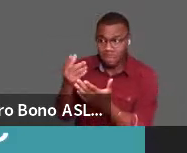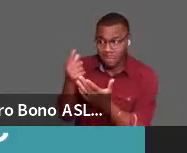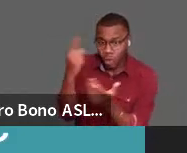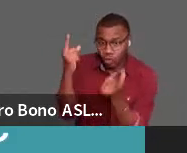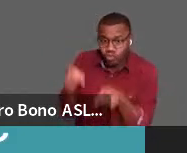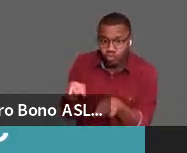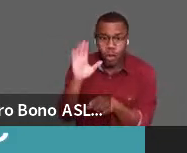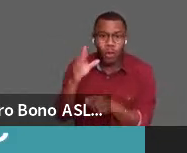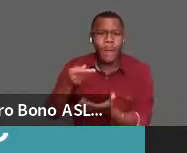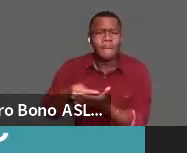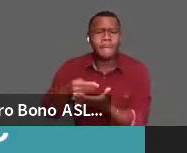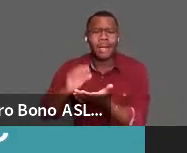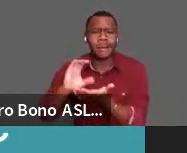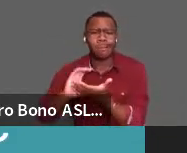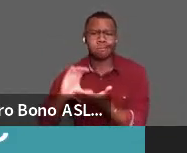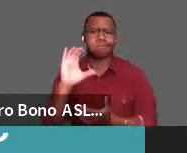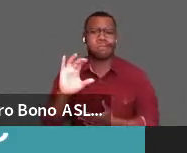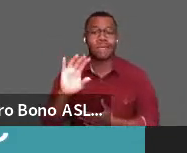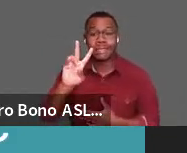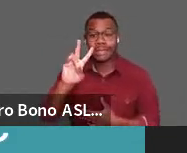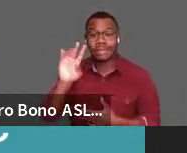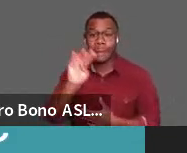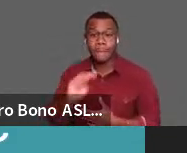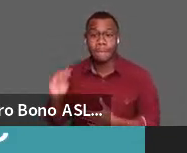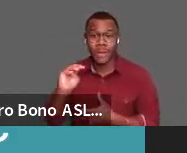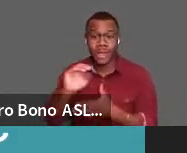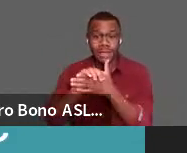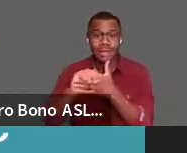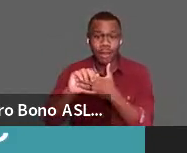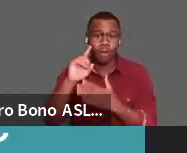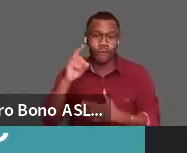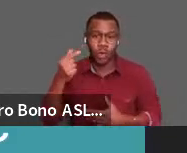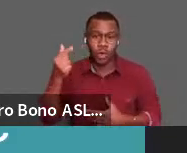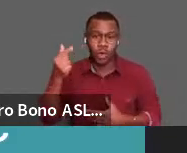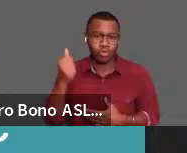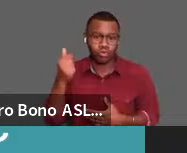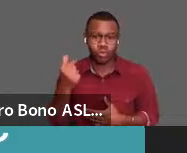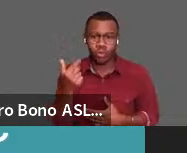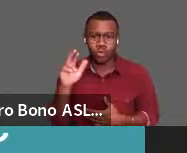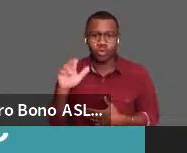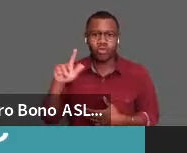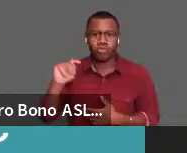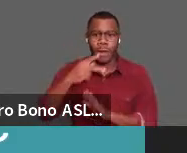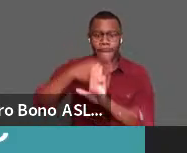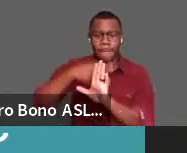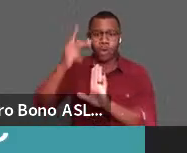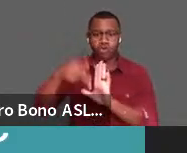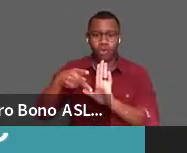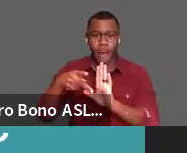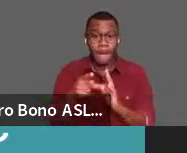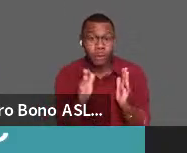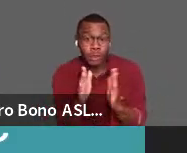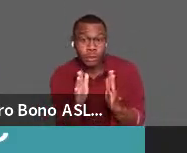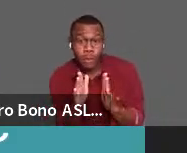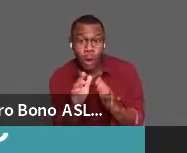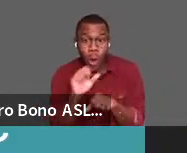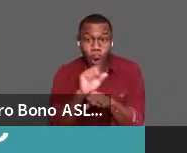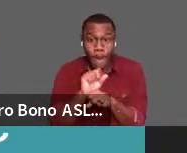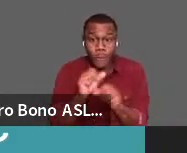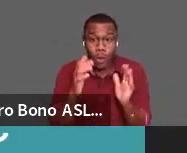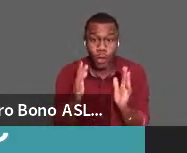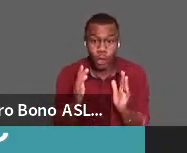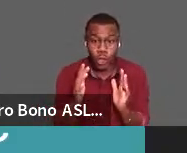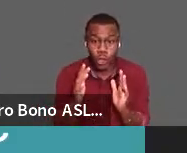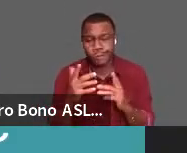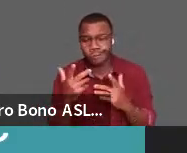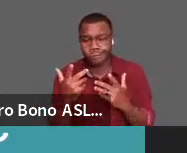an economic opportunity grant program. And that is specifically a grant program targeting small employers. We say small employers because